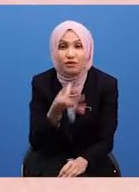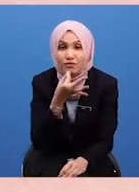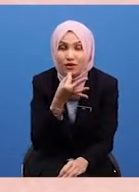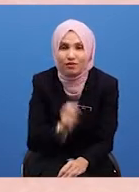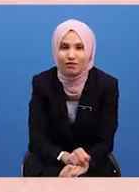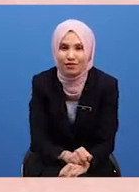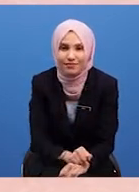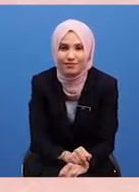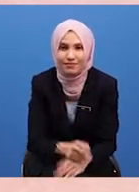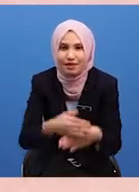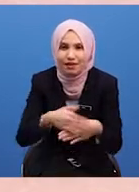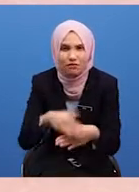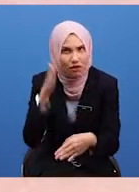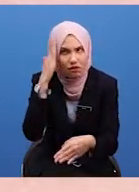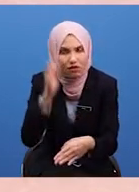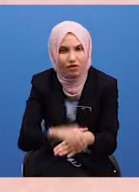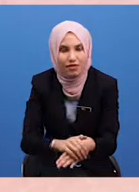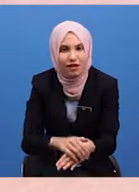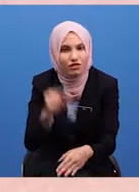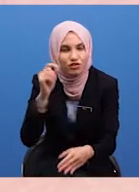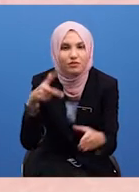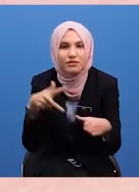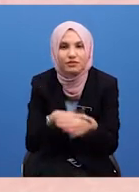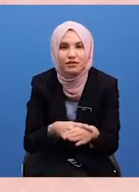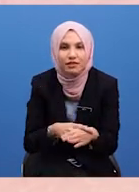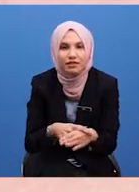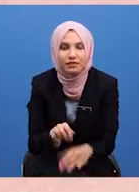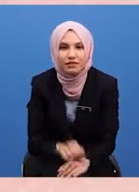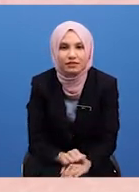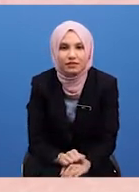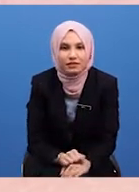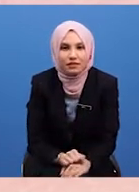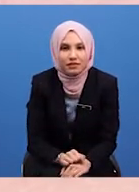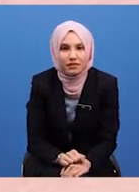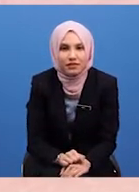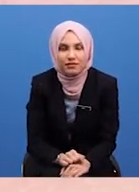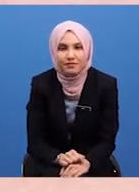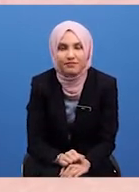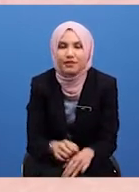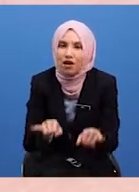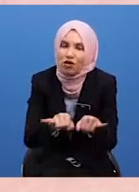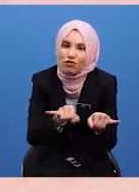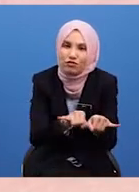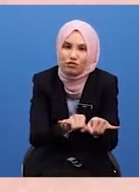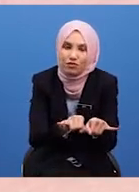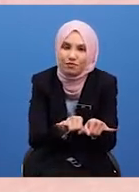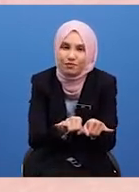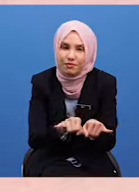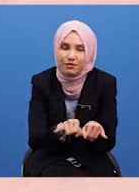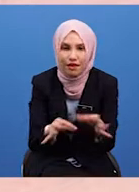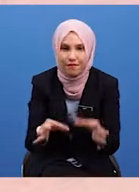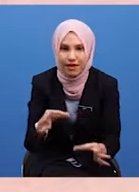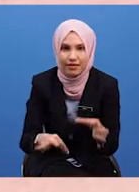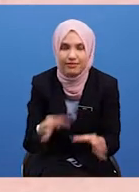After knowing that Job may have taken idea from a book, He also makes a fair judgment